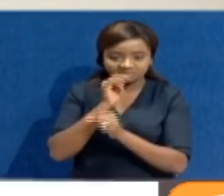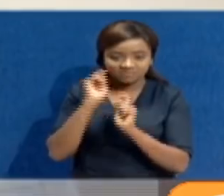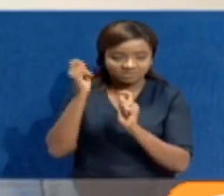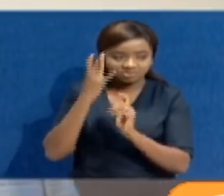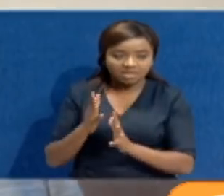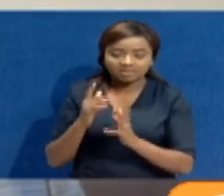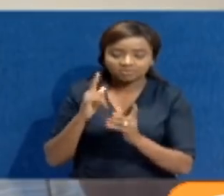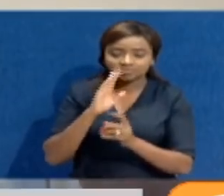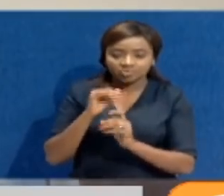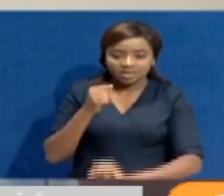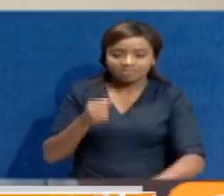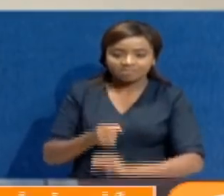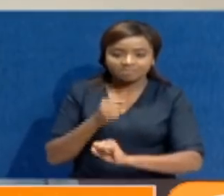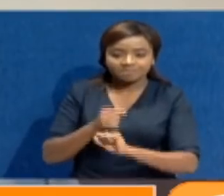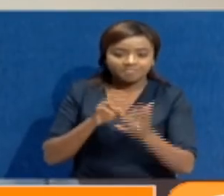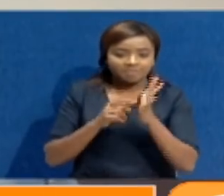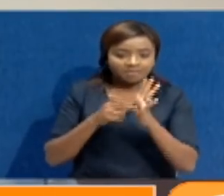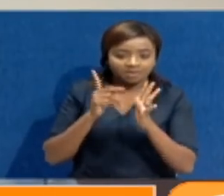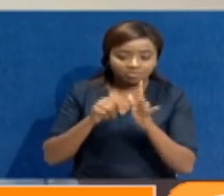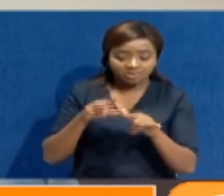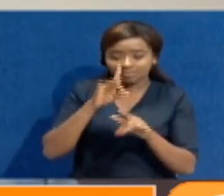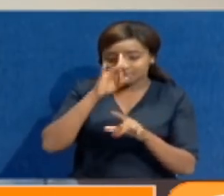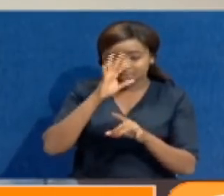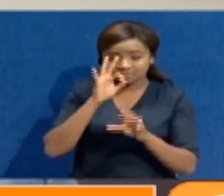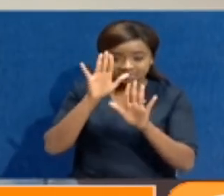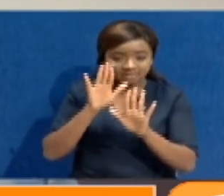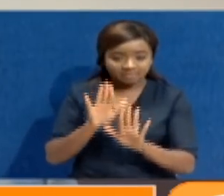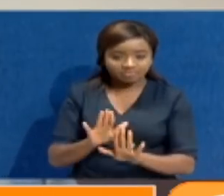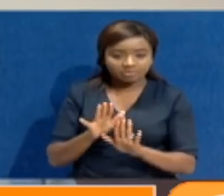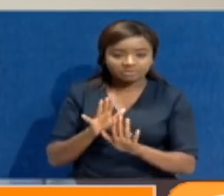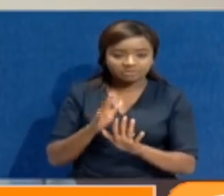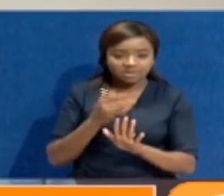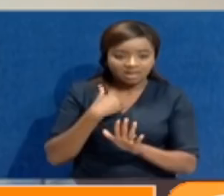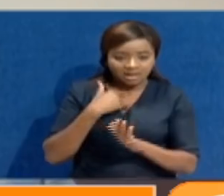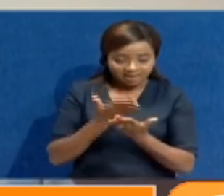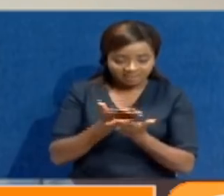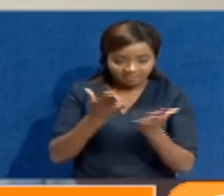Kenyans. It is very crucial that we have people who have a